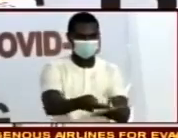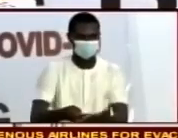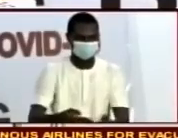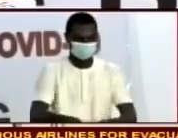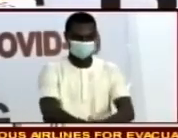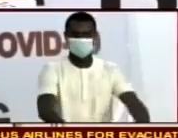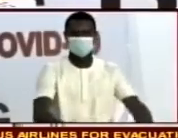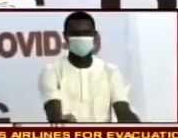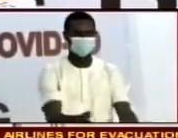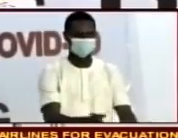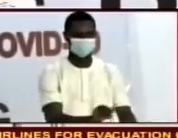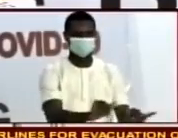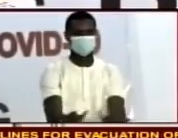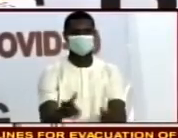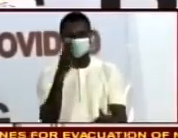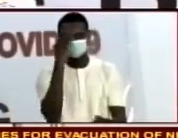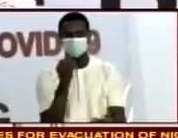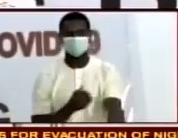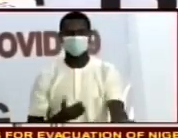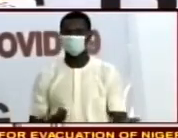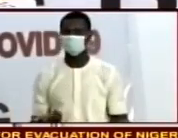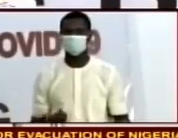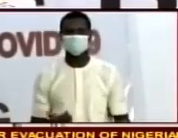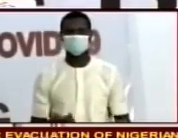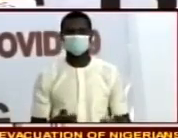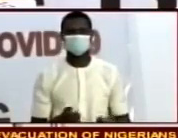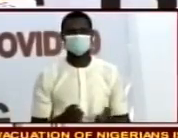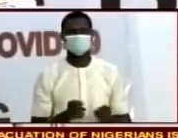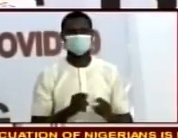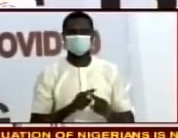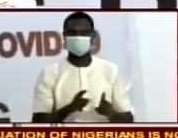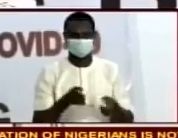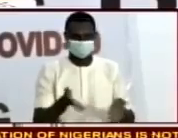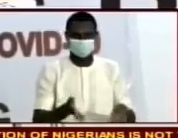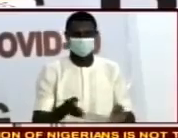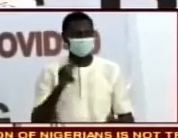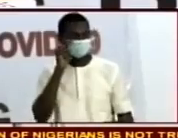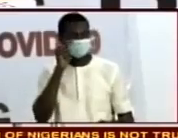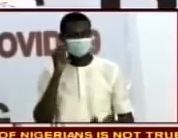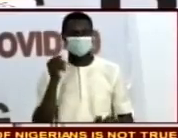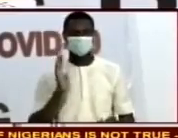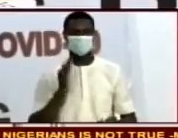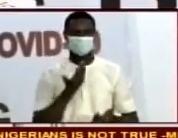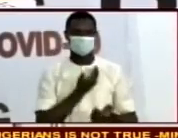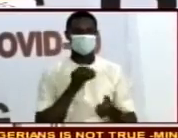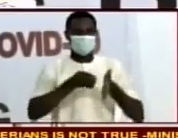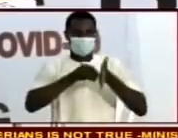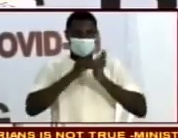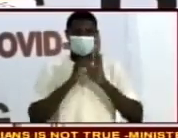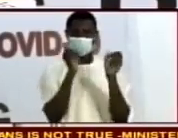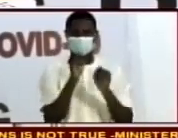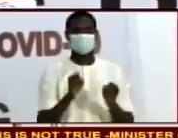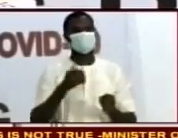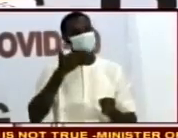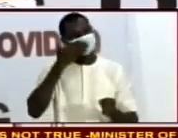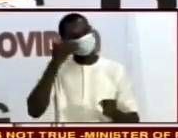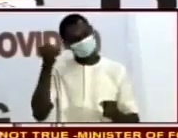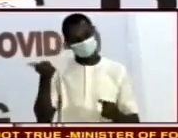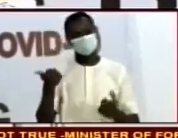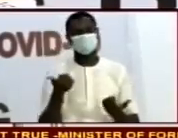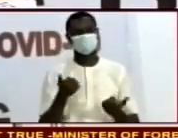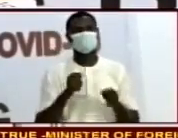countries were overwhelmed. And in our own case, our health system it's not just weakness, it's just that the ability to